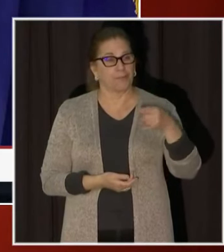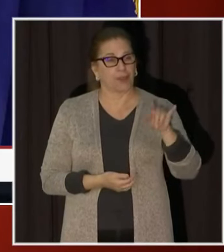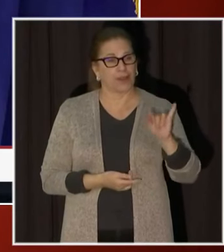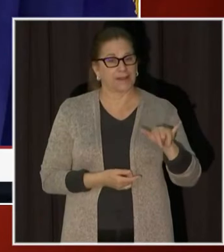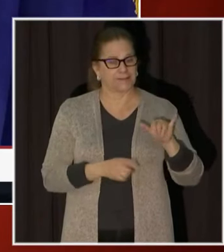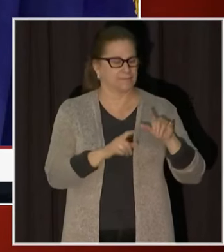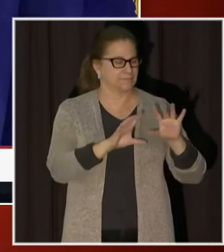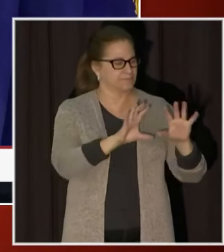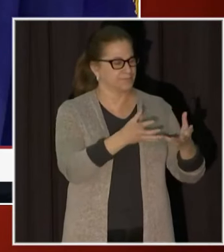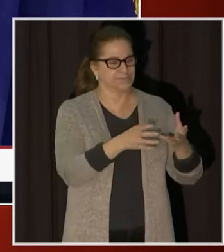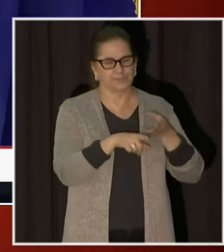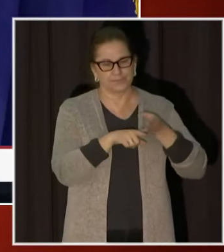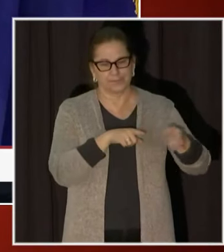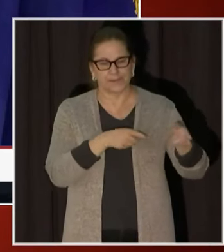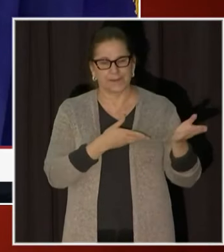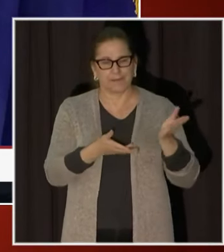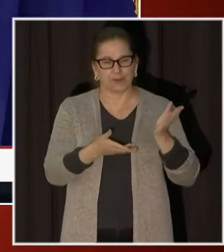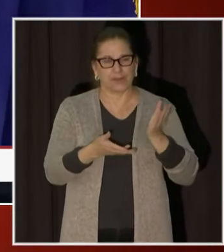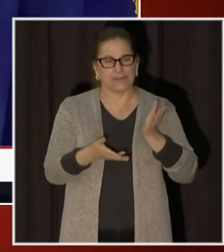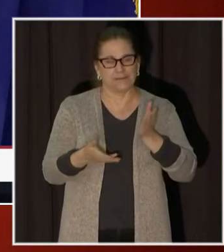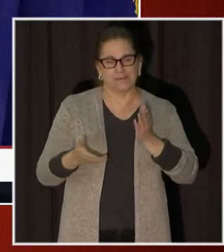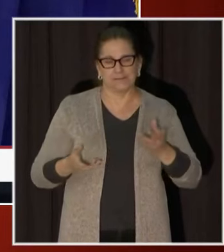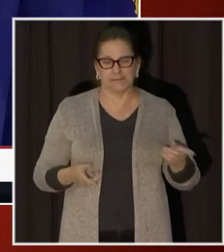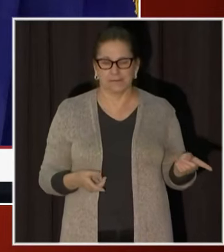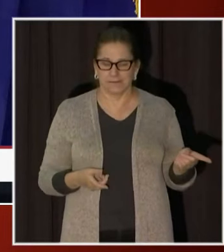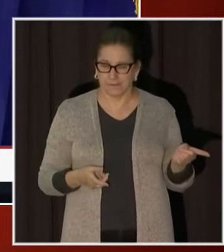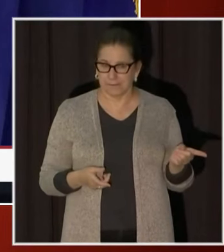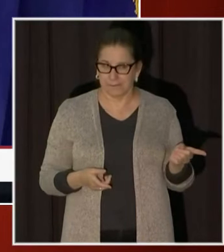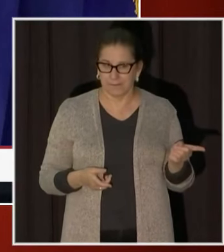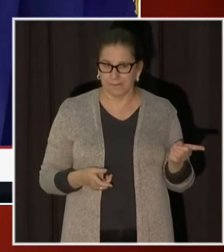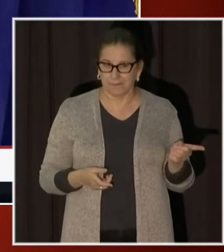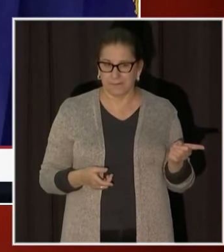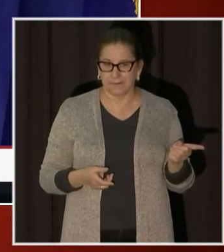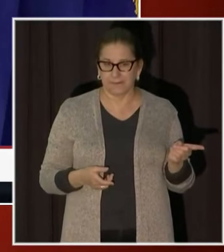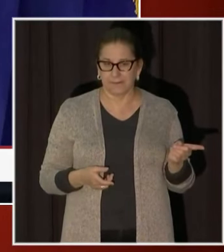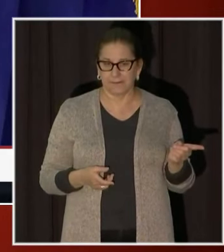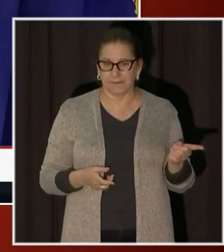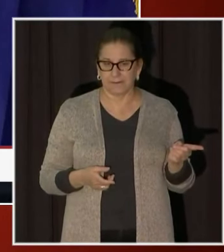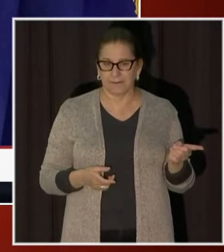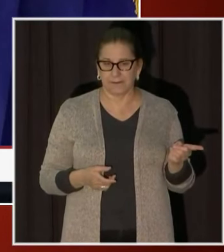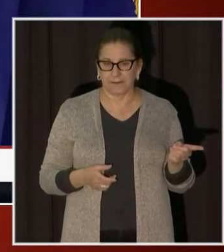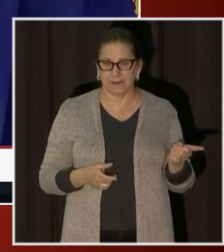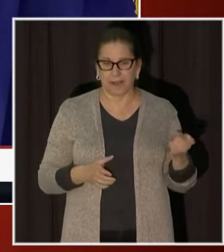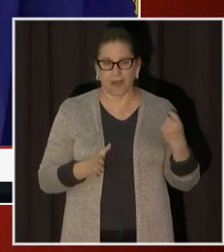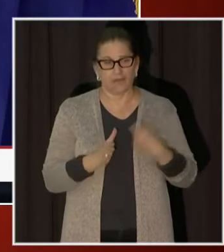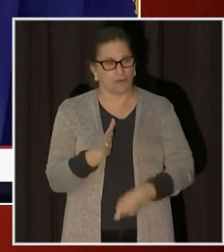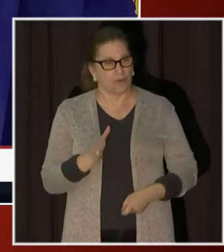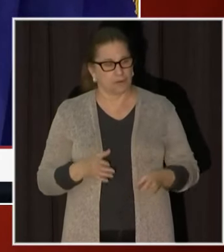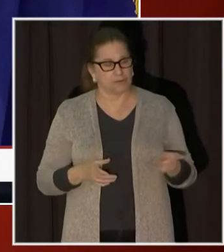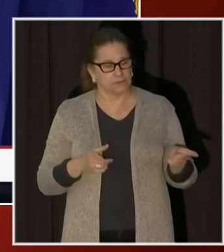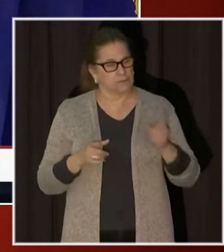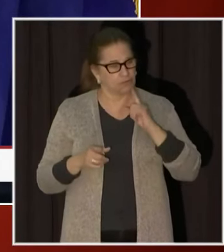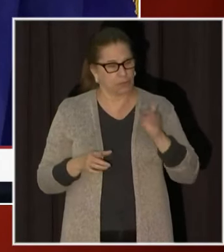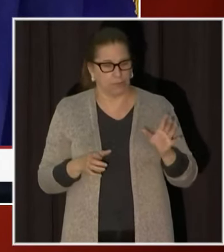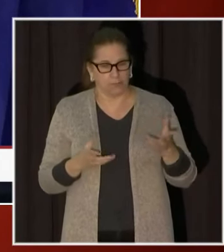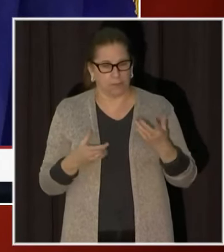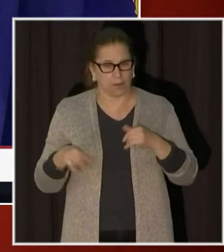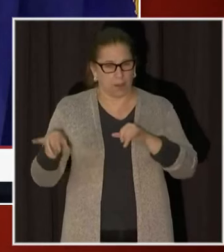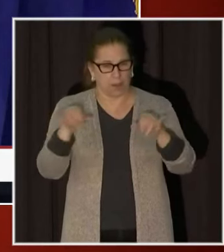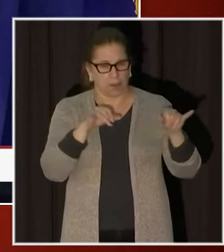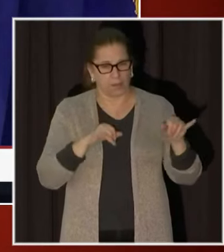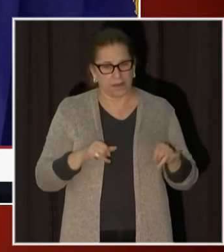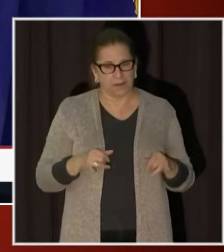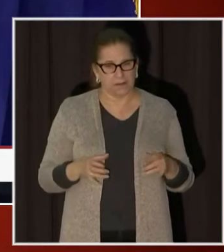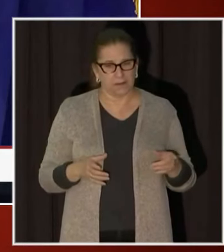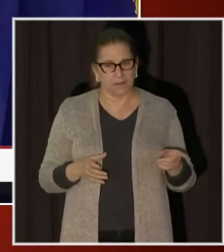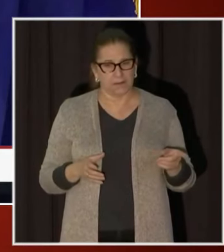are charging commissions that wipe out any profit that the restaurant would receive from